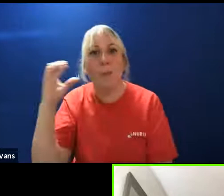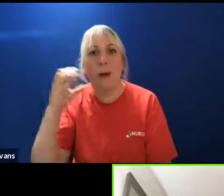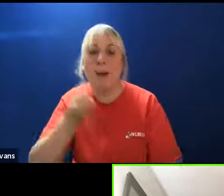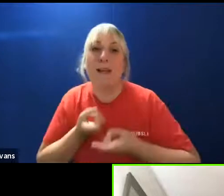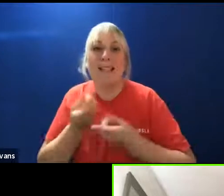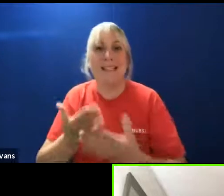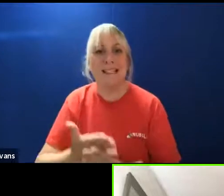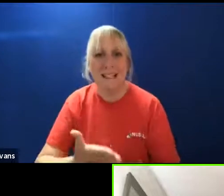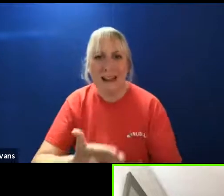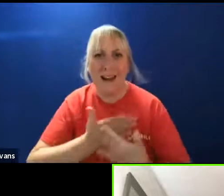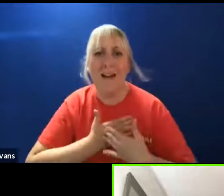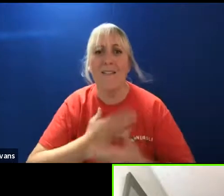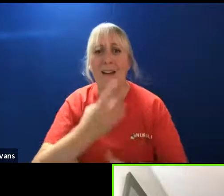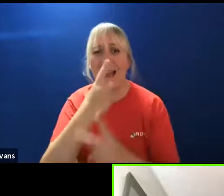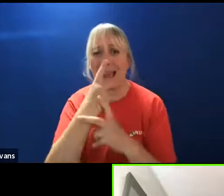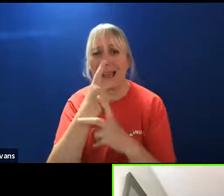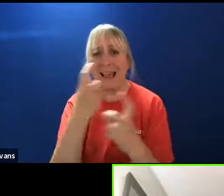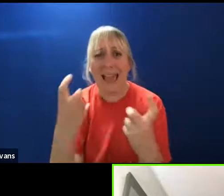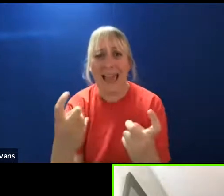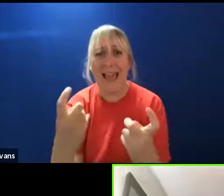solidarity during these times.